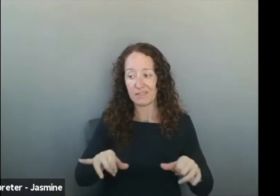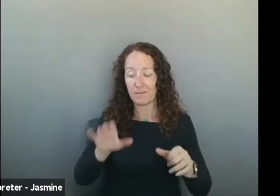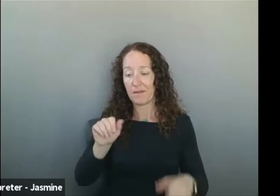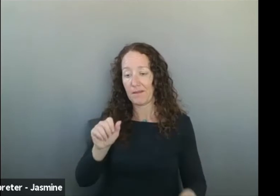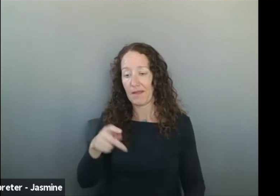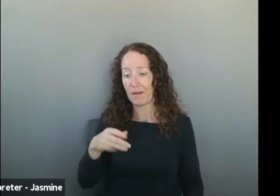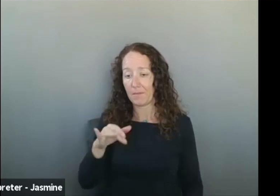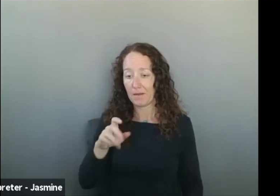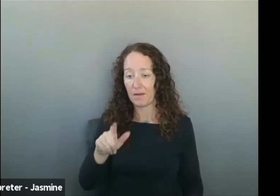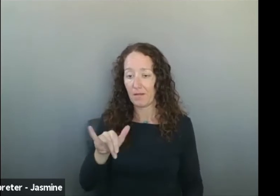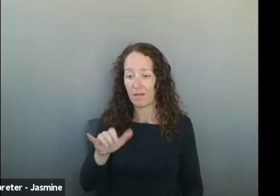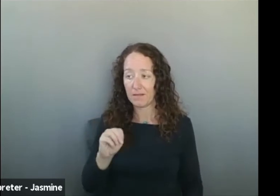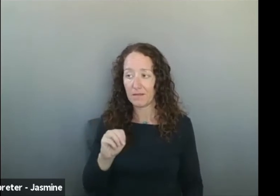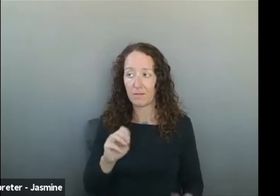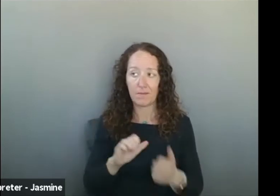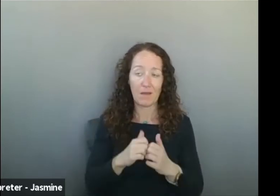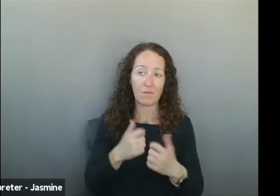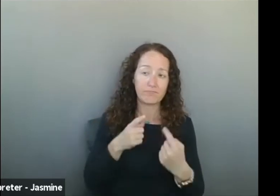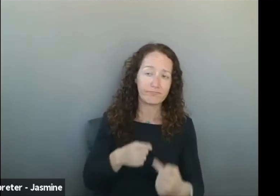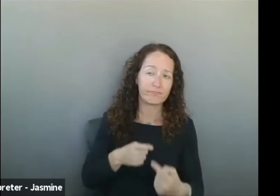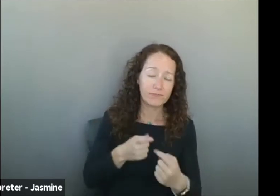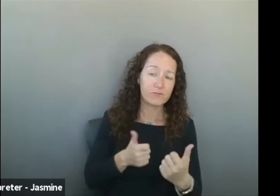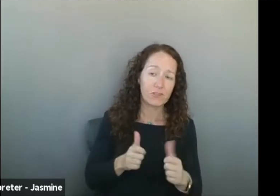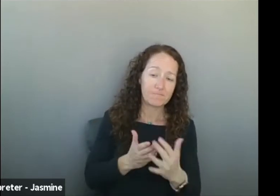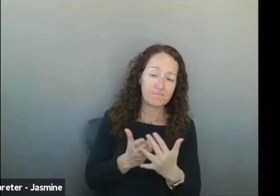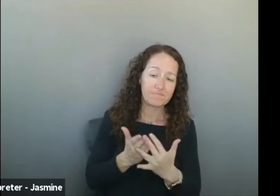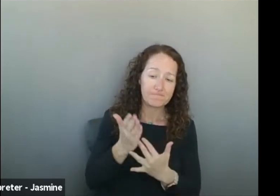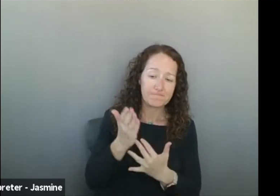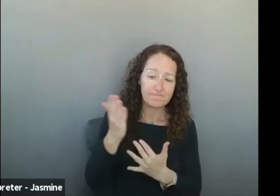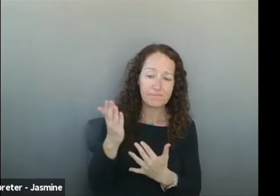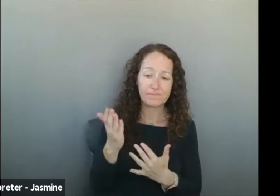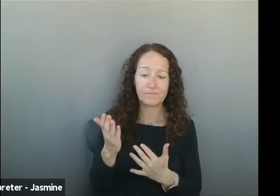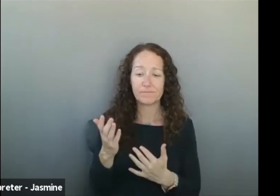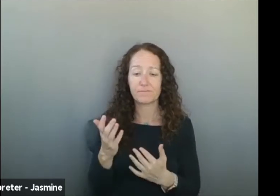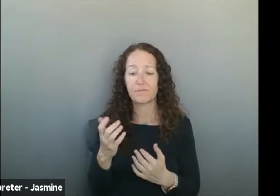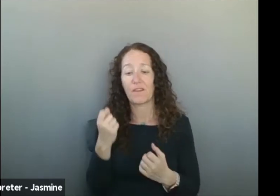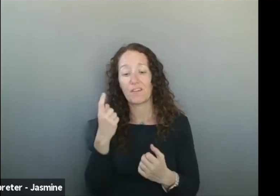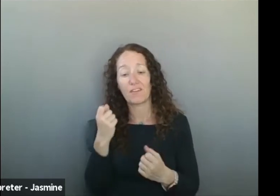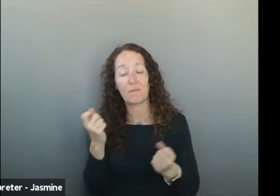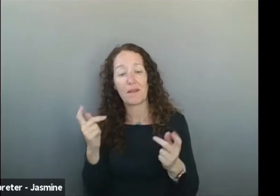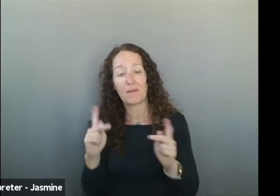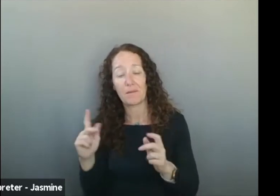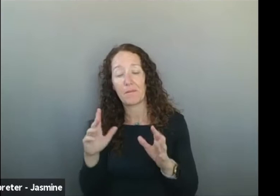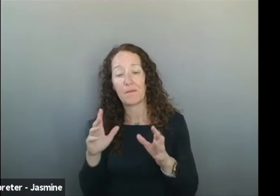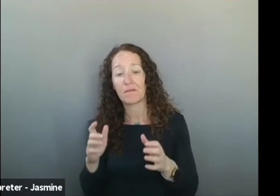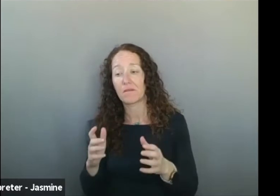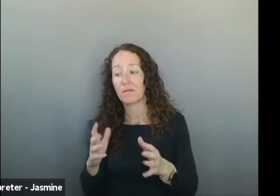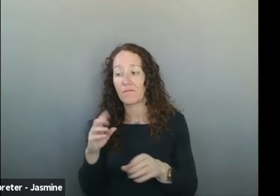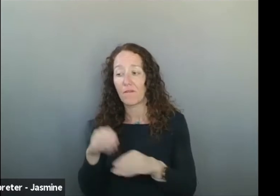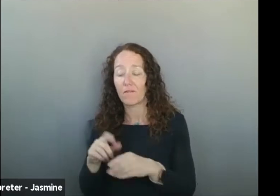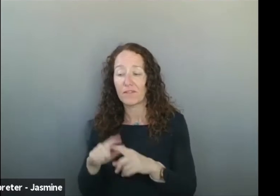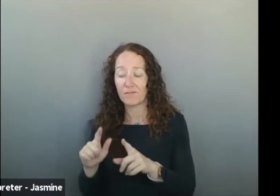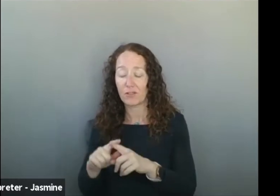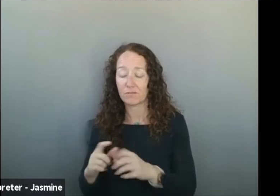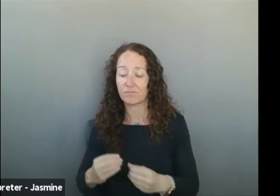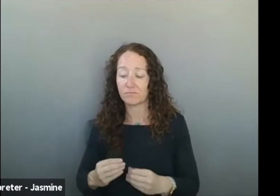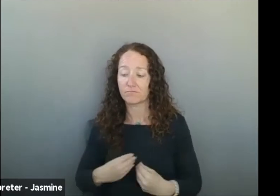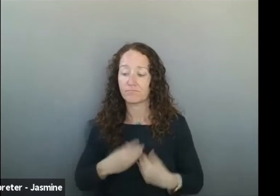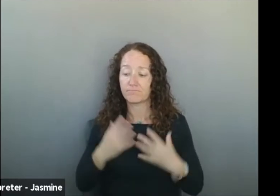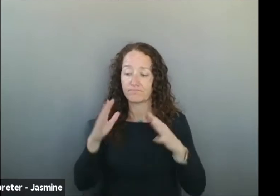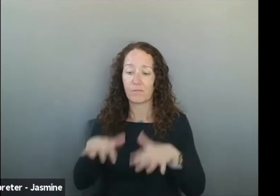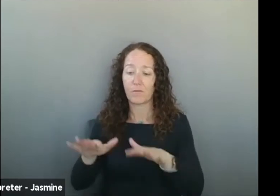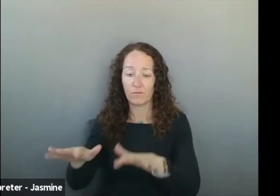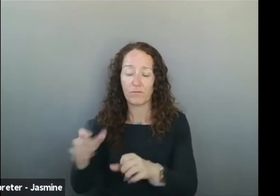involved in liberation movements in their free time while their day job is at a charity or other nonprofit that does not challenge the status